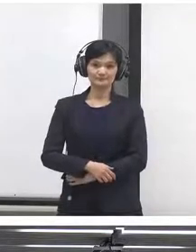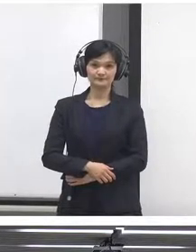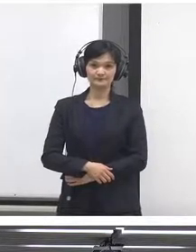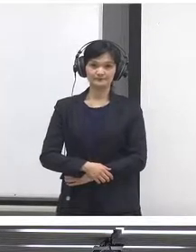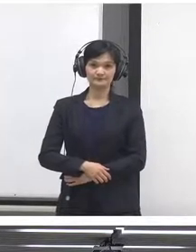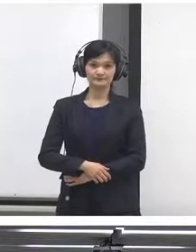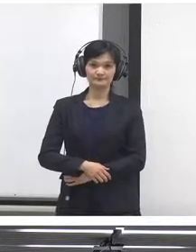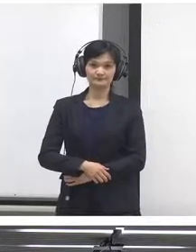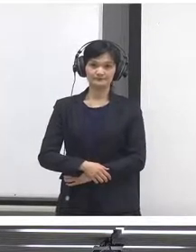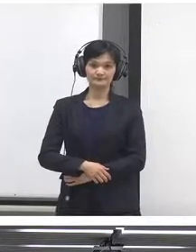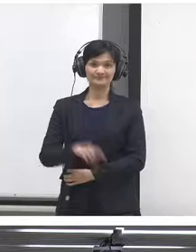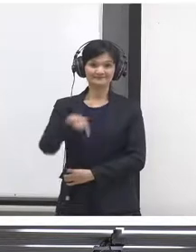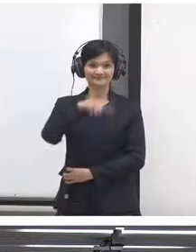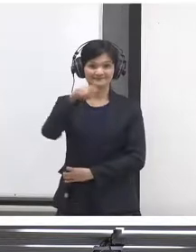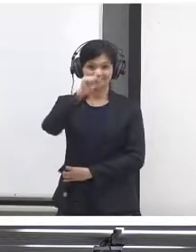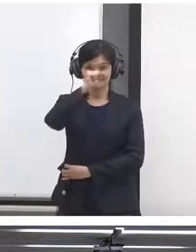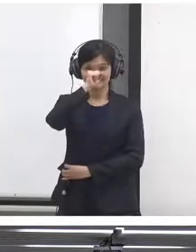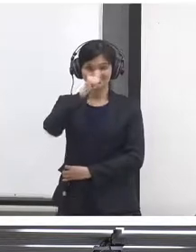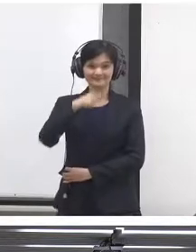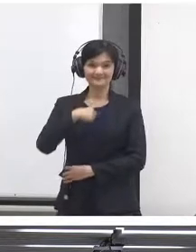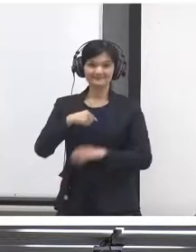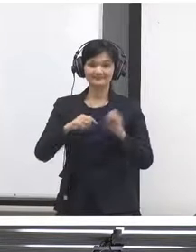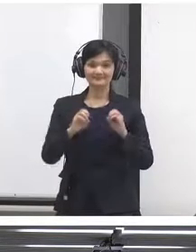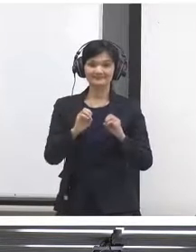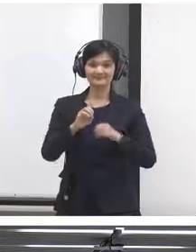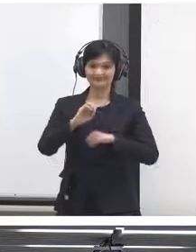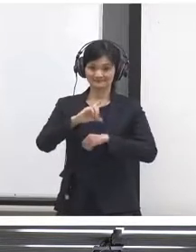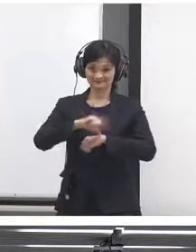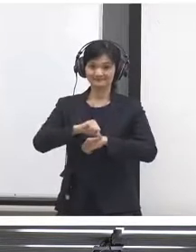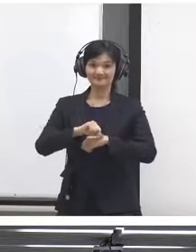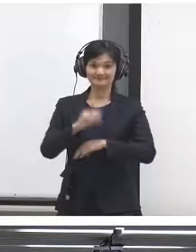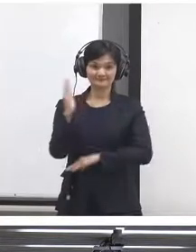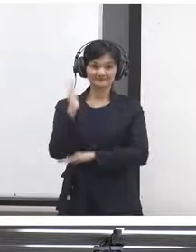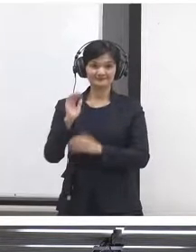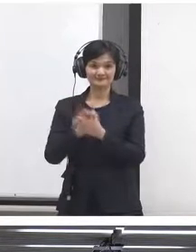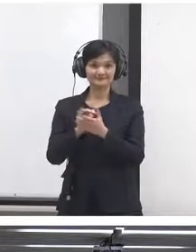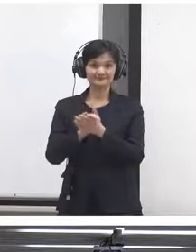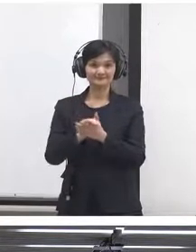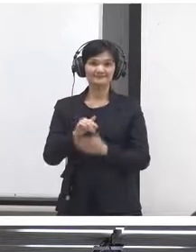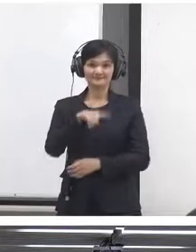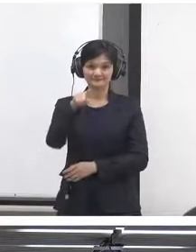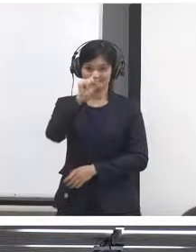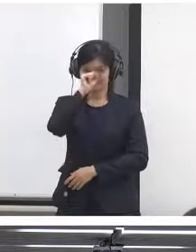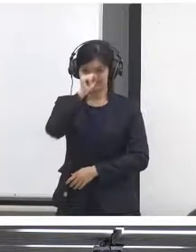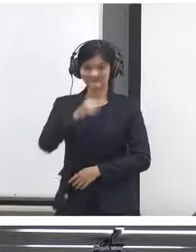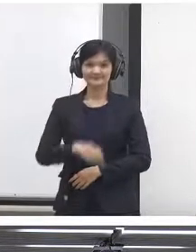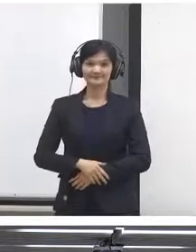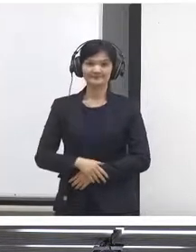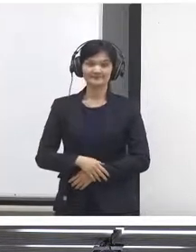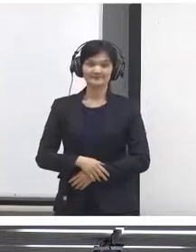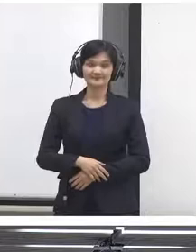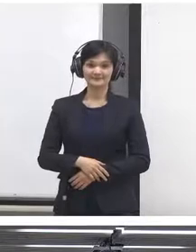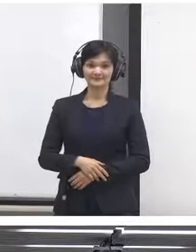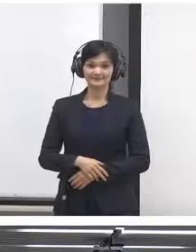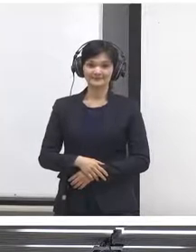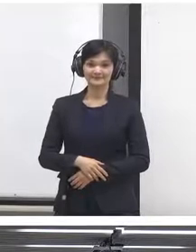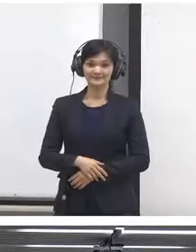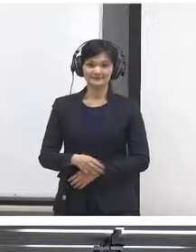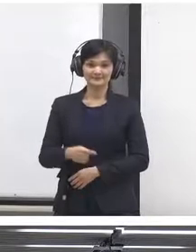Hello, Gopher fan. I'm Fluid, who is an activist at Shadowpins, a member of